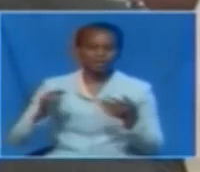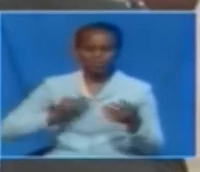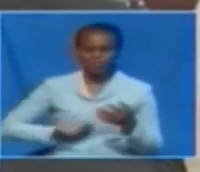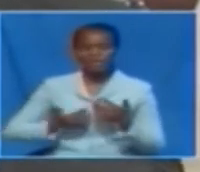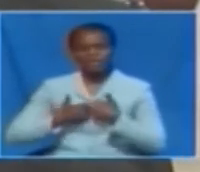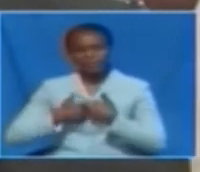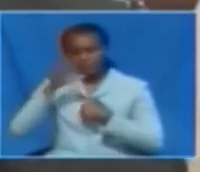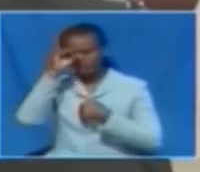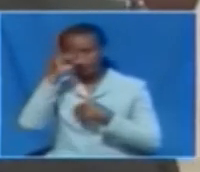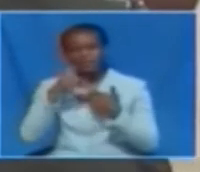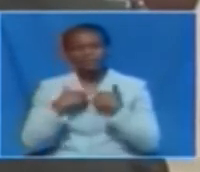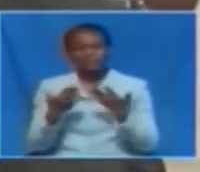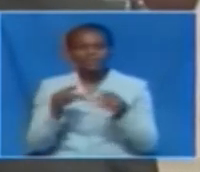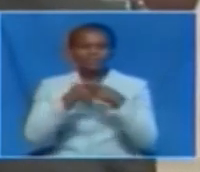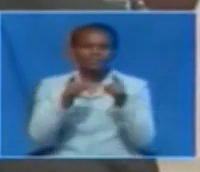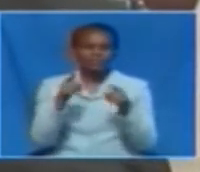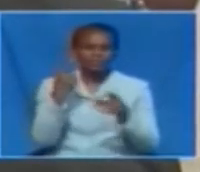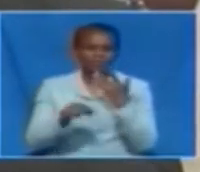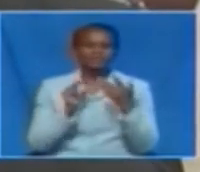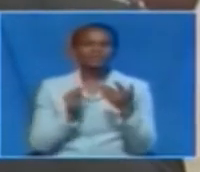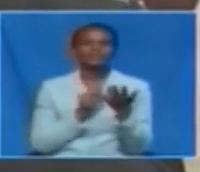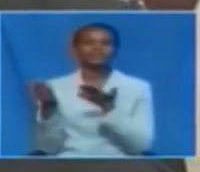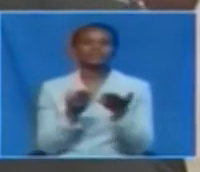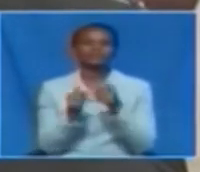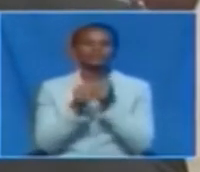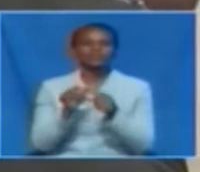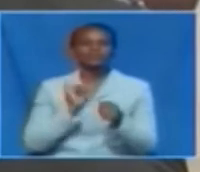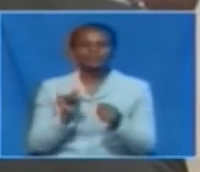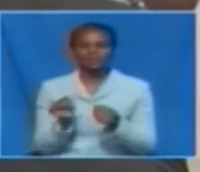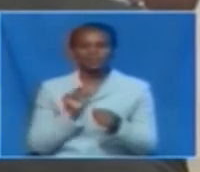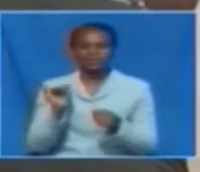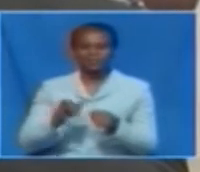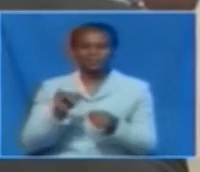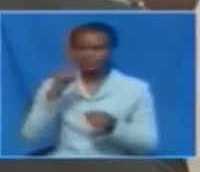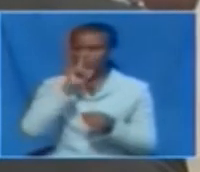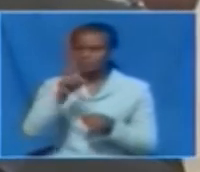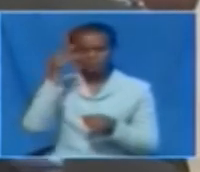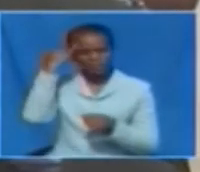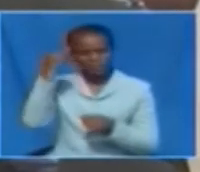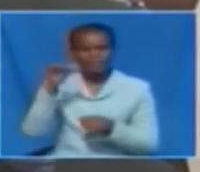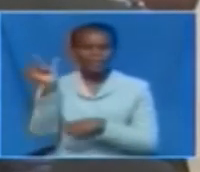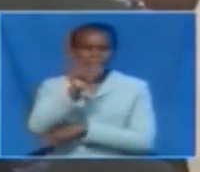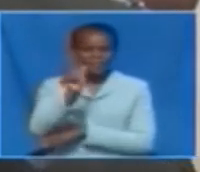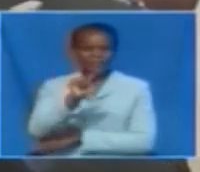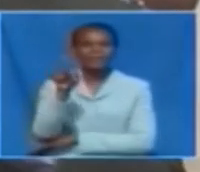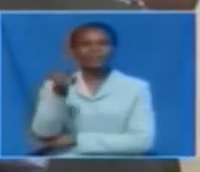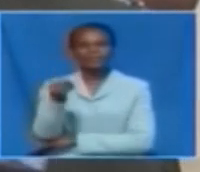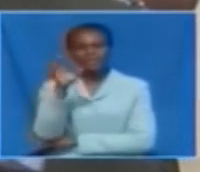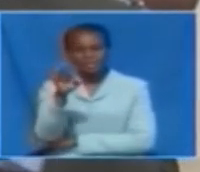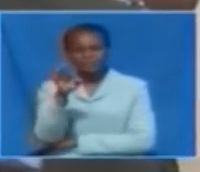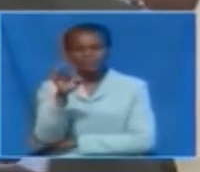man doesn't have. It's the differences that bring us together. So we are of the view that MMD and the Patriotic Front,